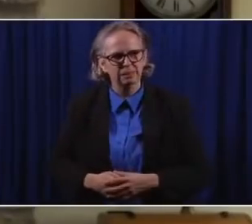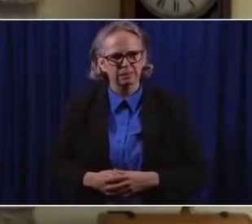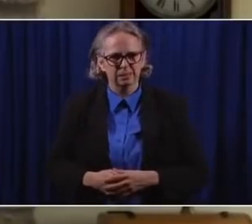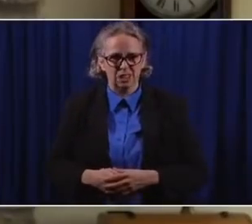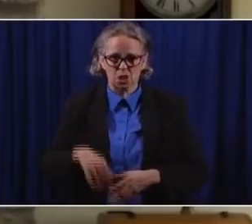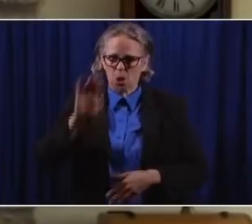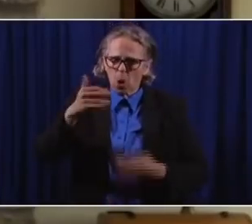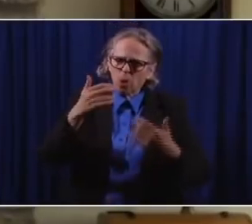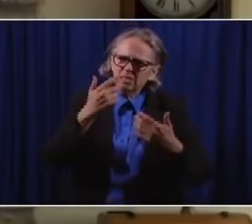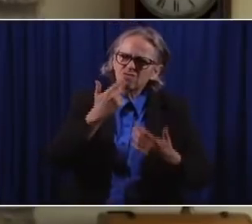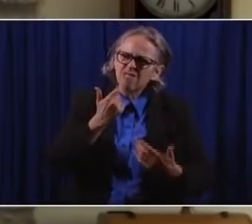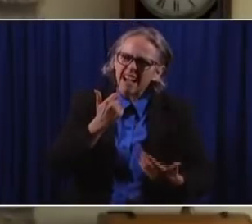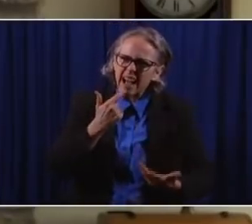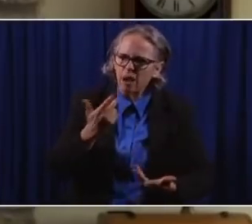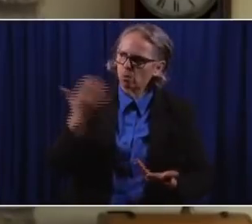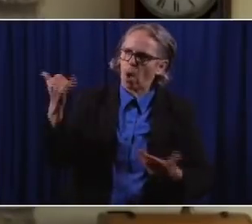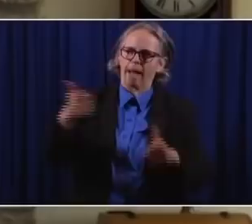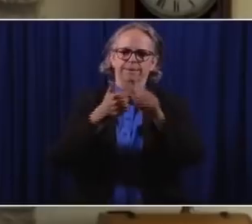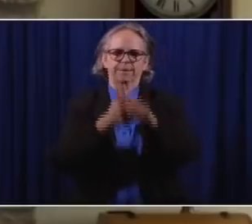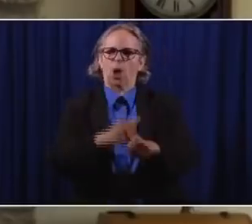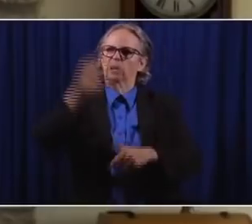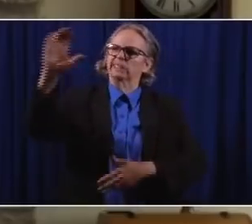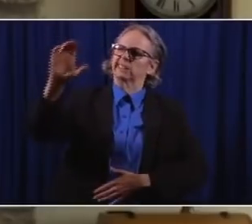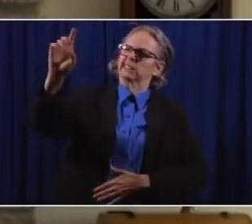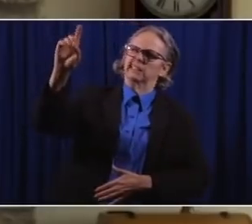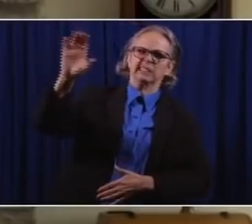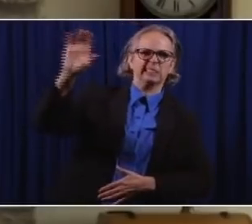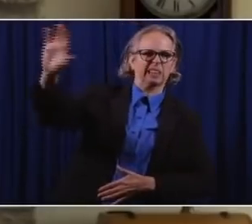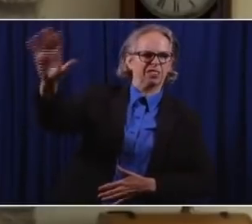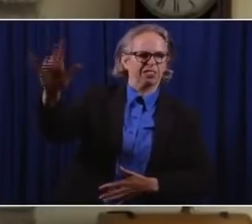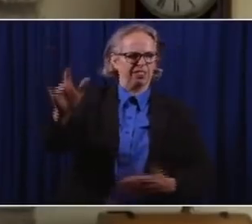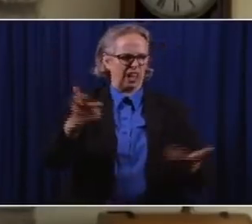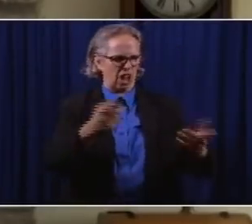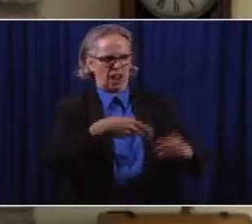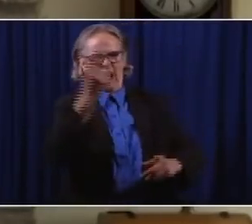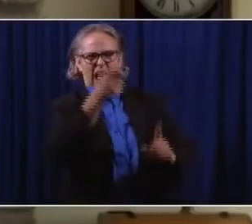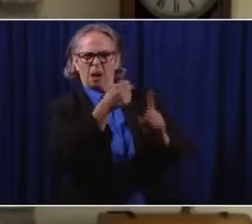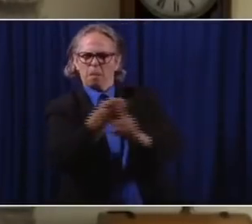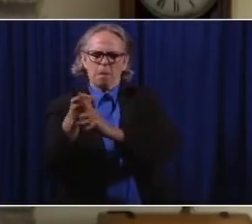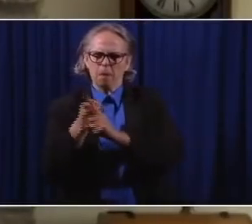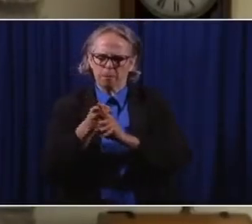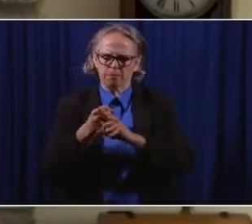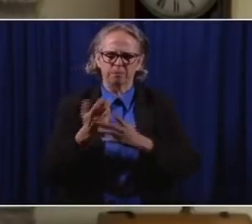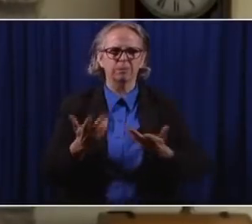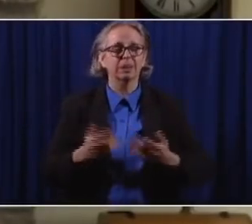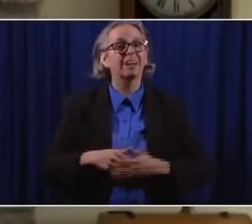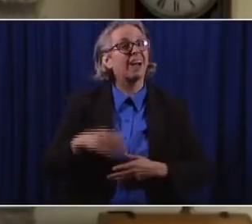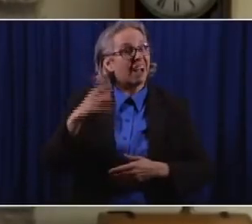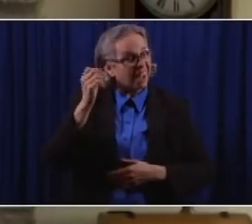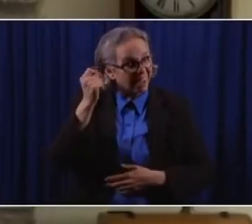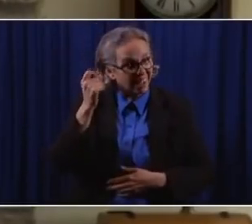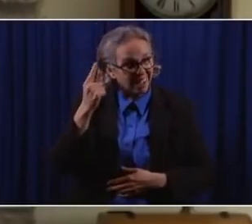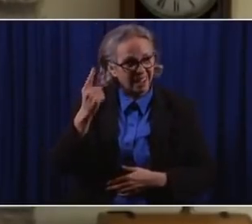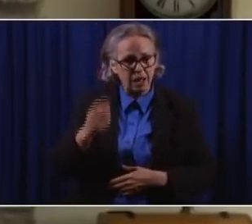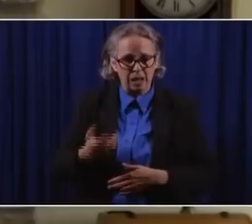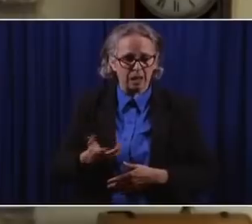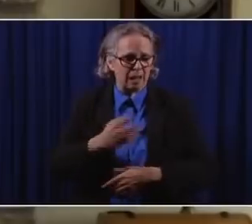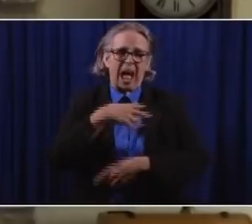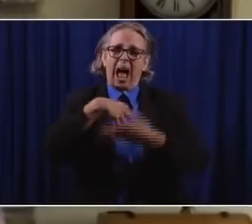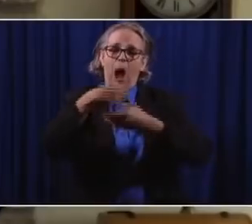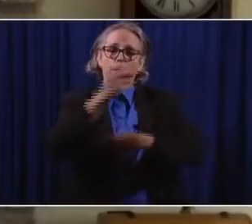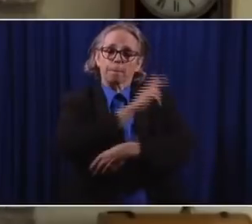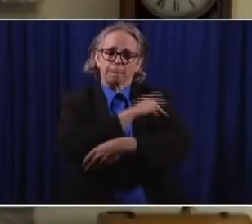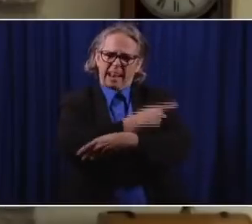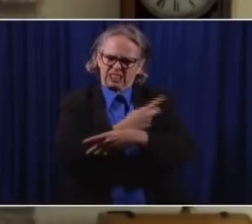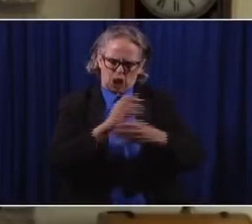CDC threshold for high incidence. The county also has a sustained increase in outpatient visits for COVID-like illness. Remember,